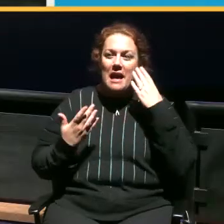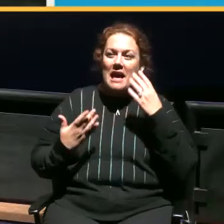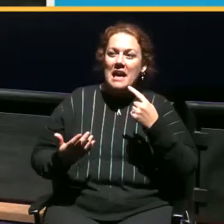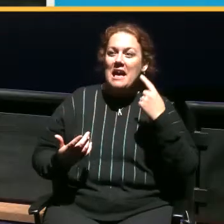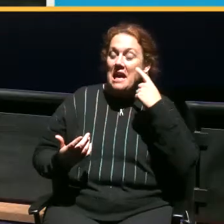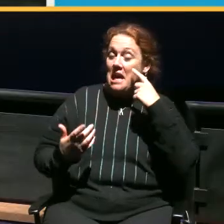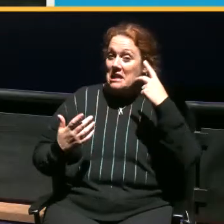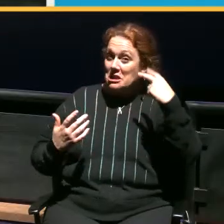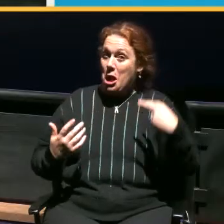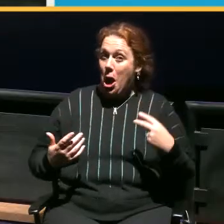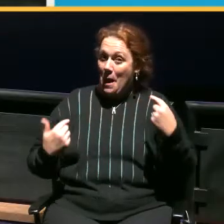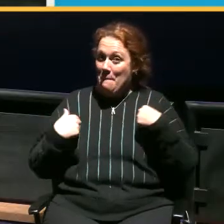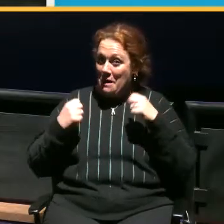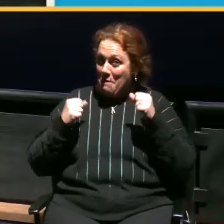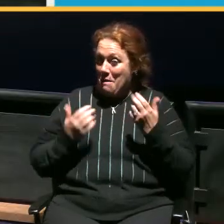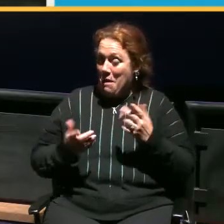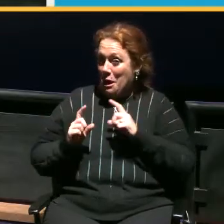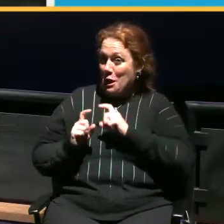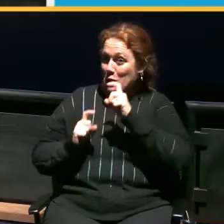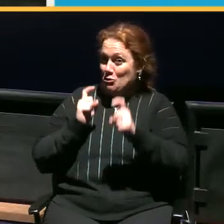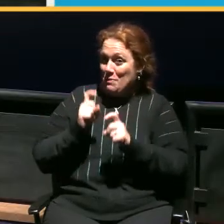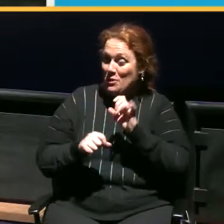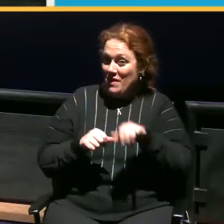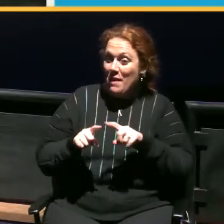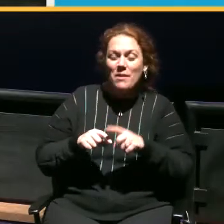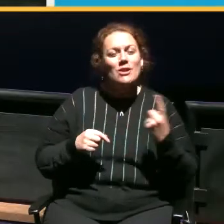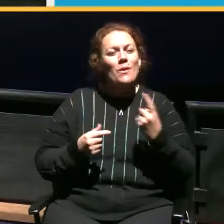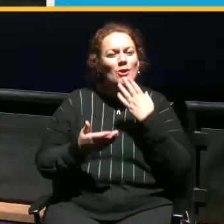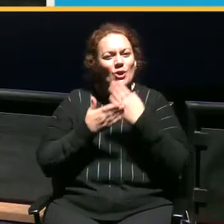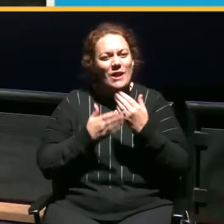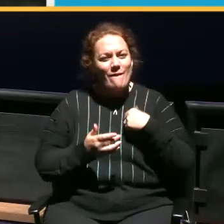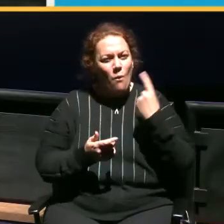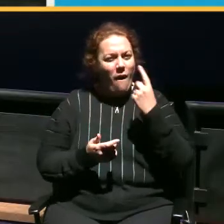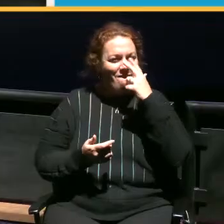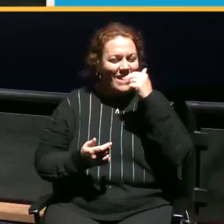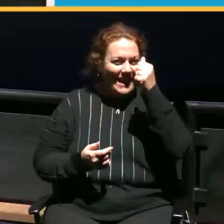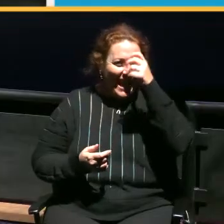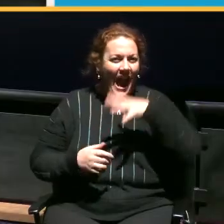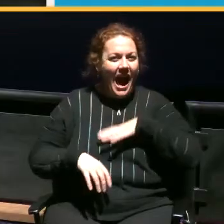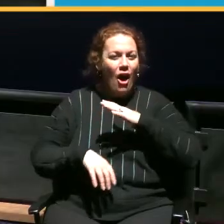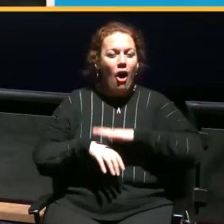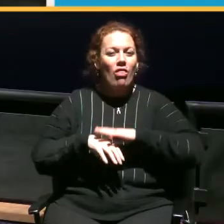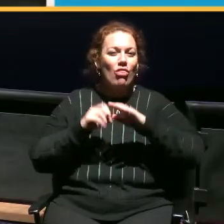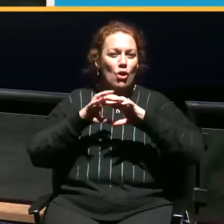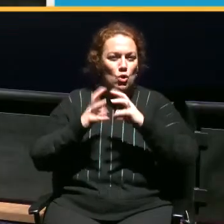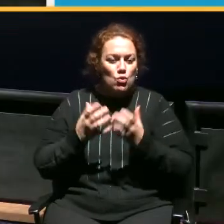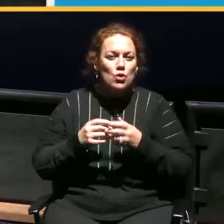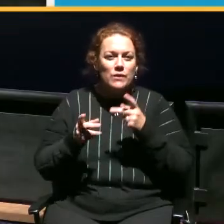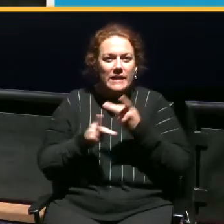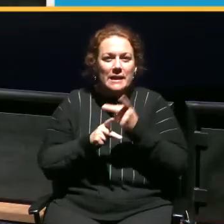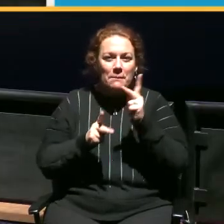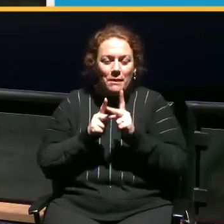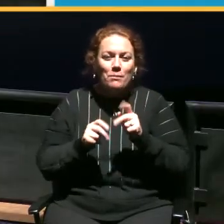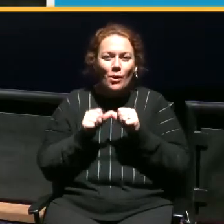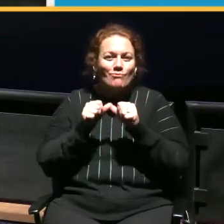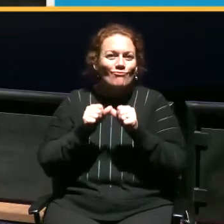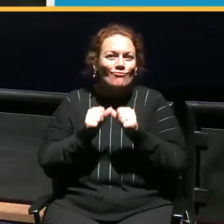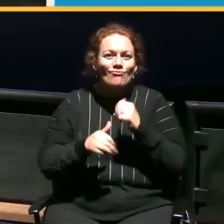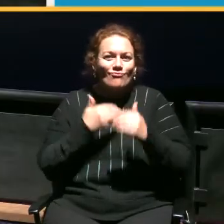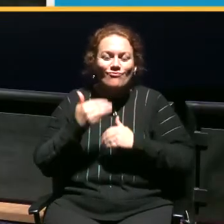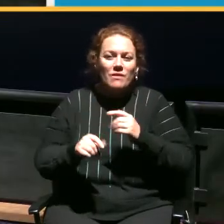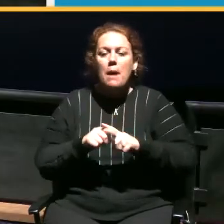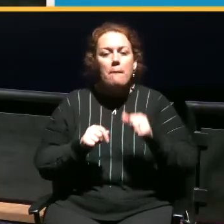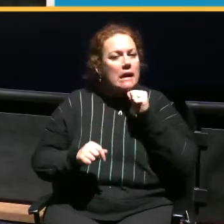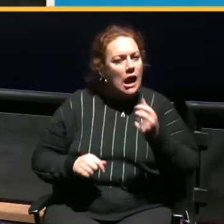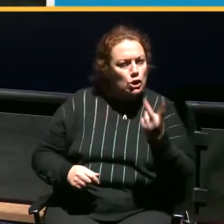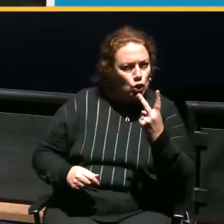Mike, because I don't know about the stuff we're working on, but he said it's always good to have one funny guy on a crew and keep everybody going, And then he looks and he says, "But not